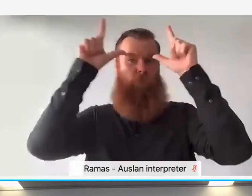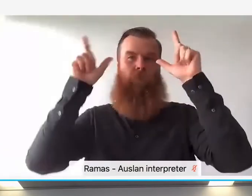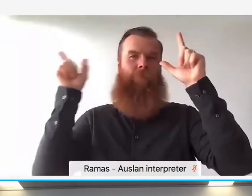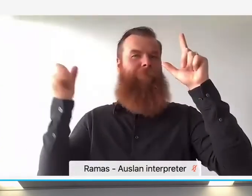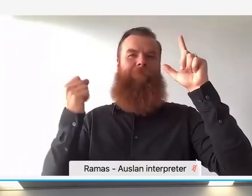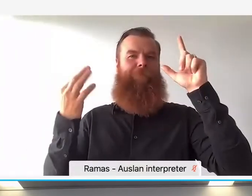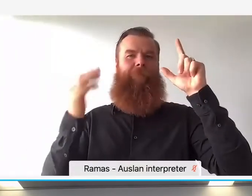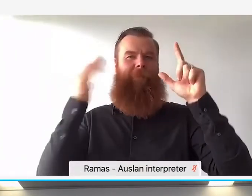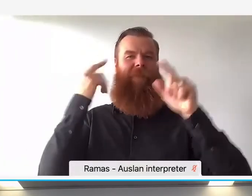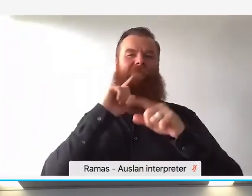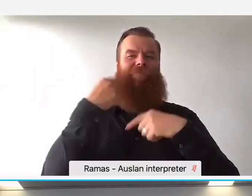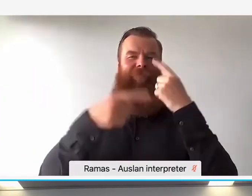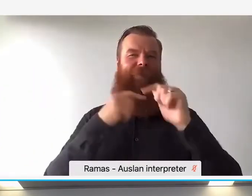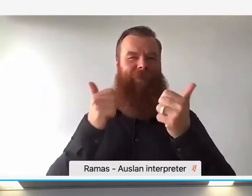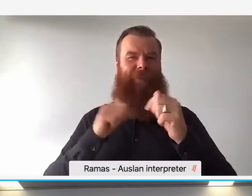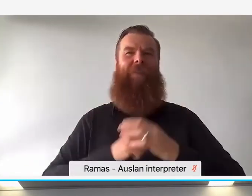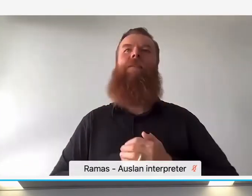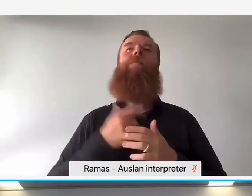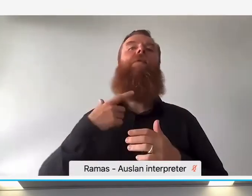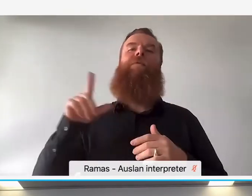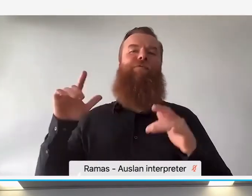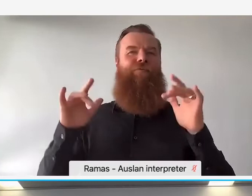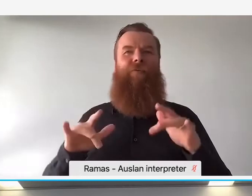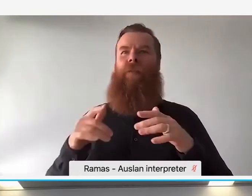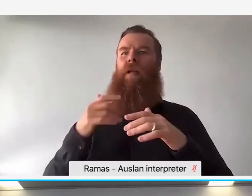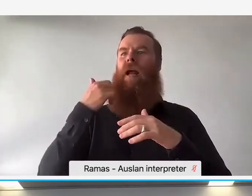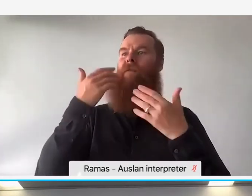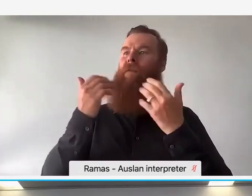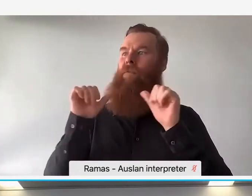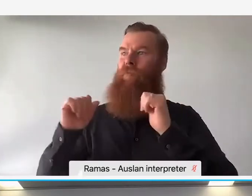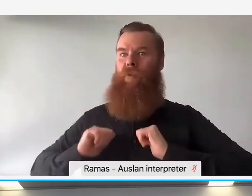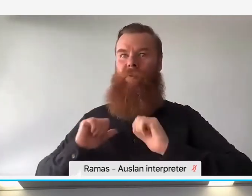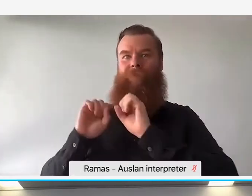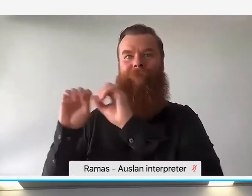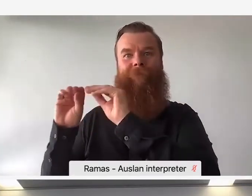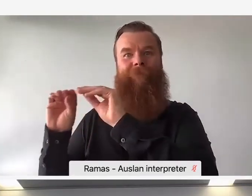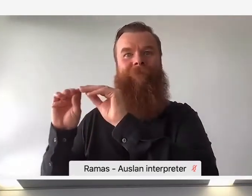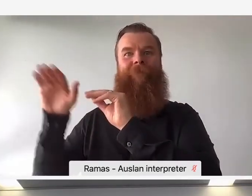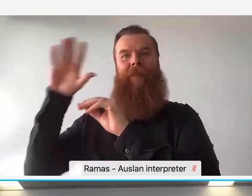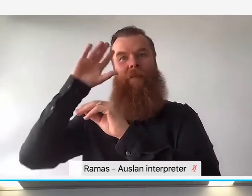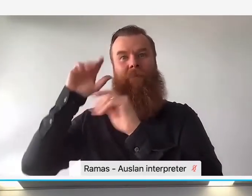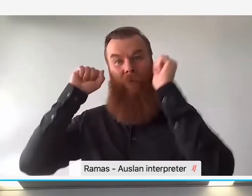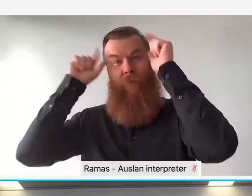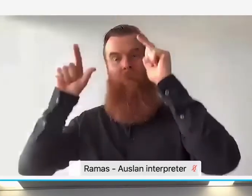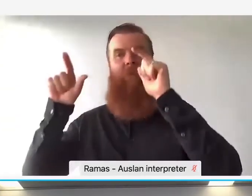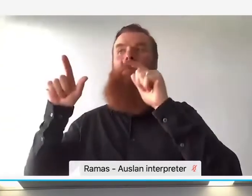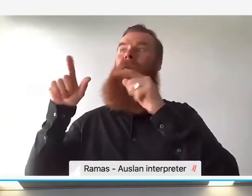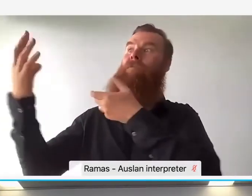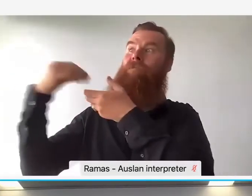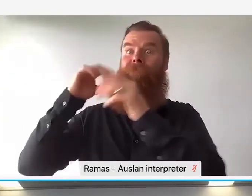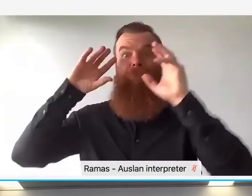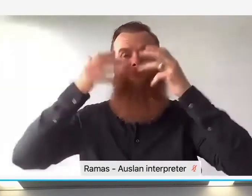a lack of training opportunities currently in that country. They're very keen to get involved though. We have PLF